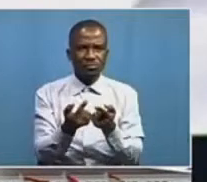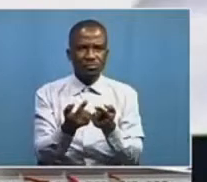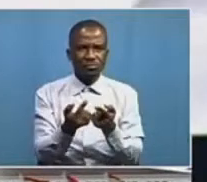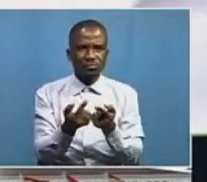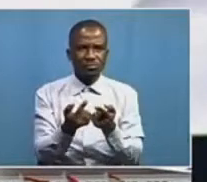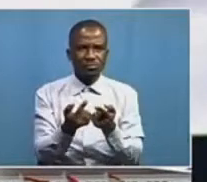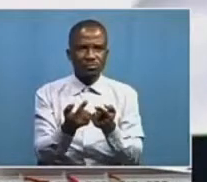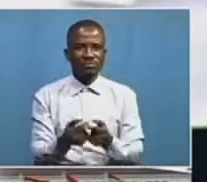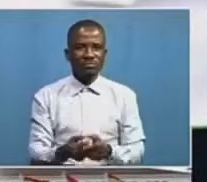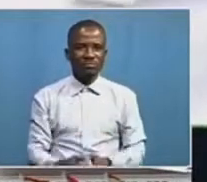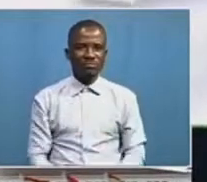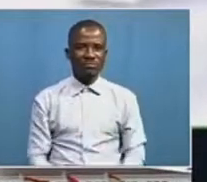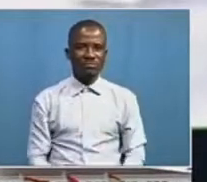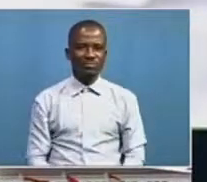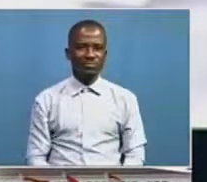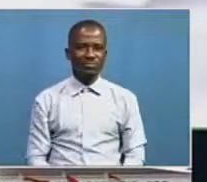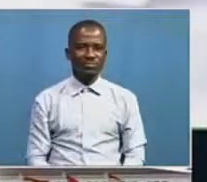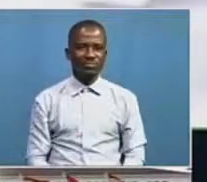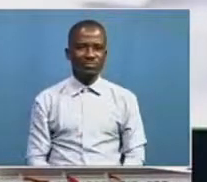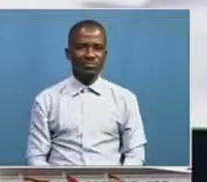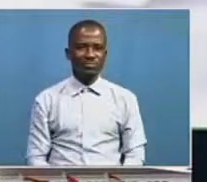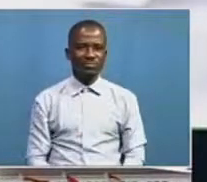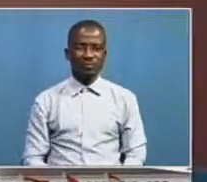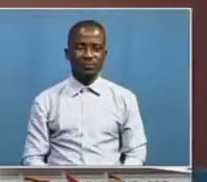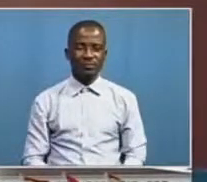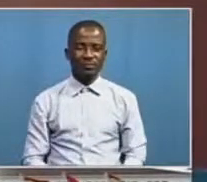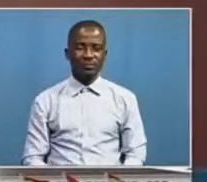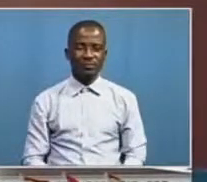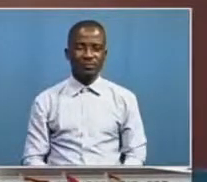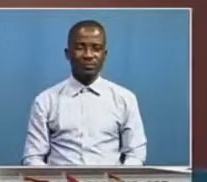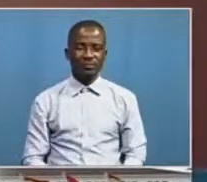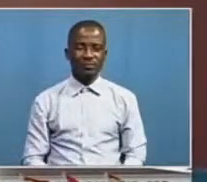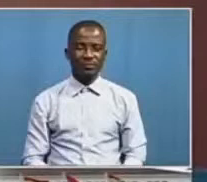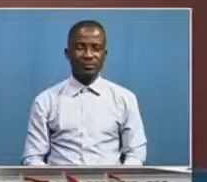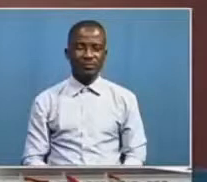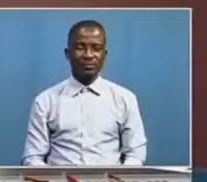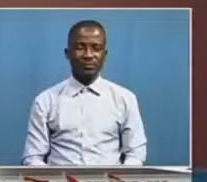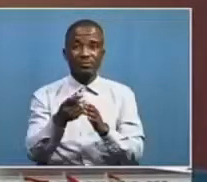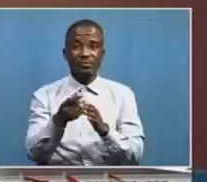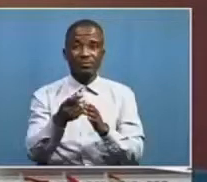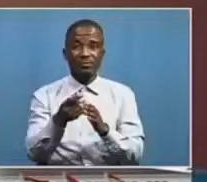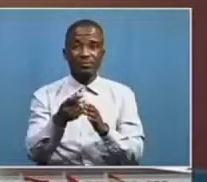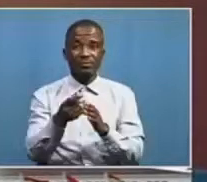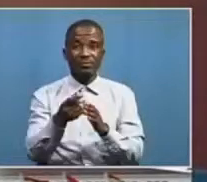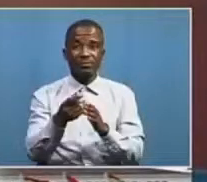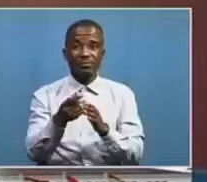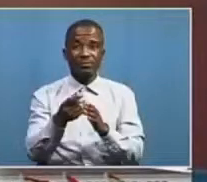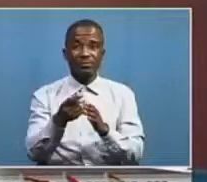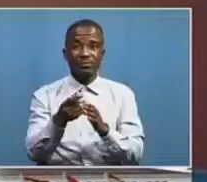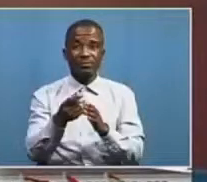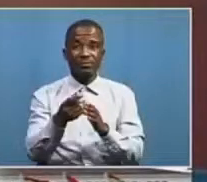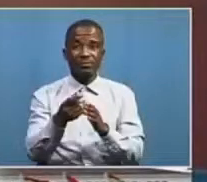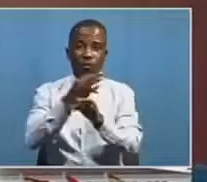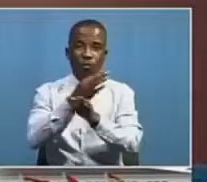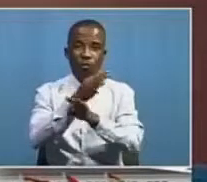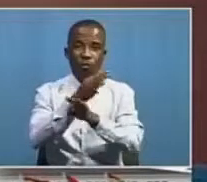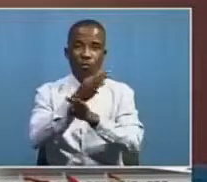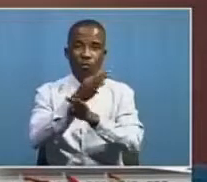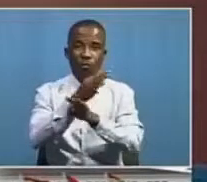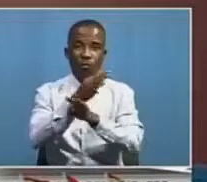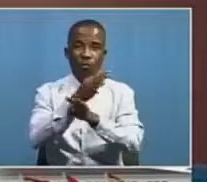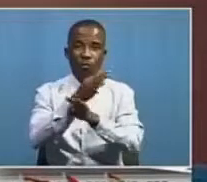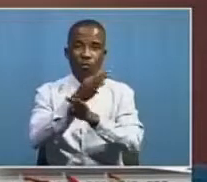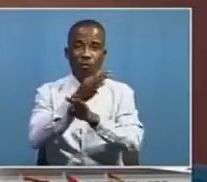Ndongu SCJ opined that once the Constitution gives citizens the right to vote, the freedom to choose,